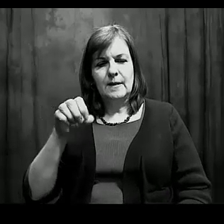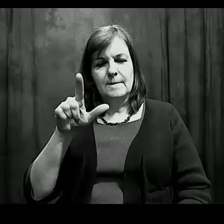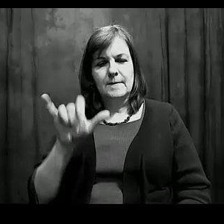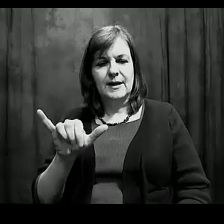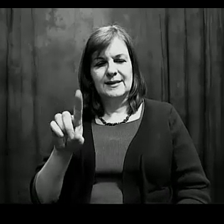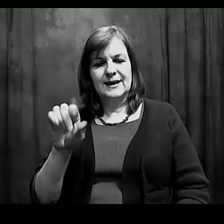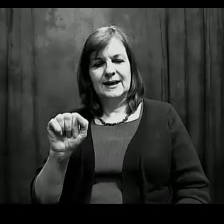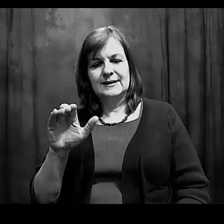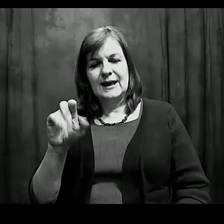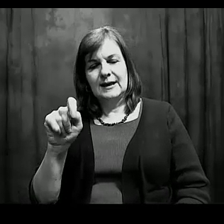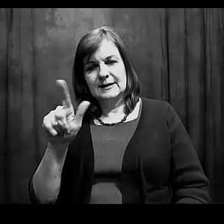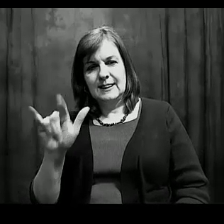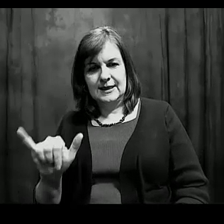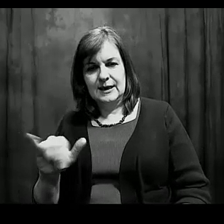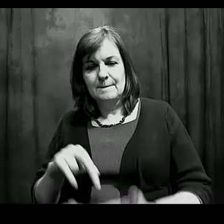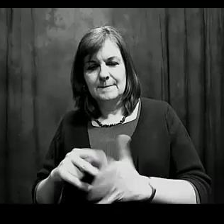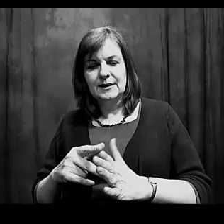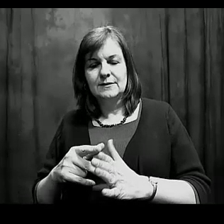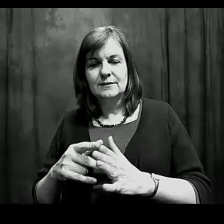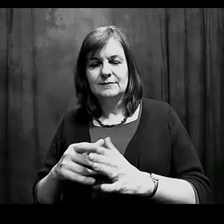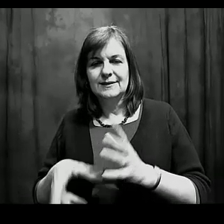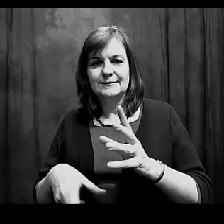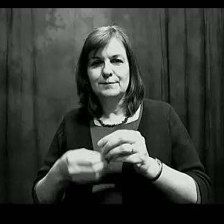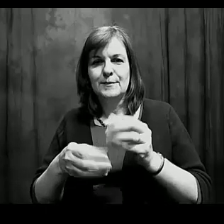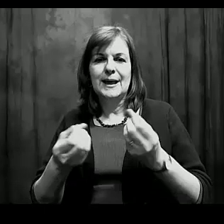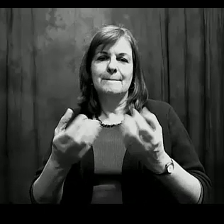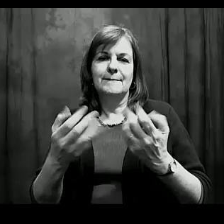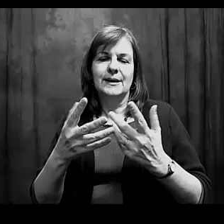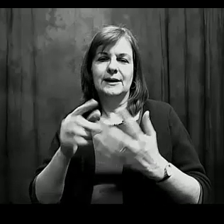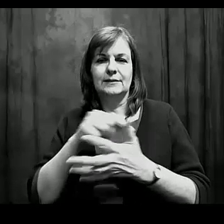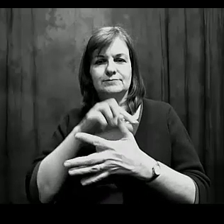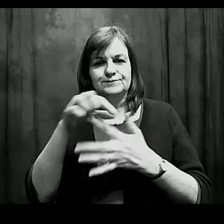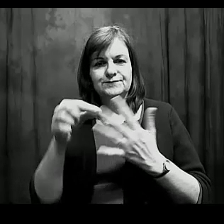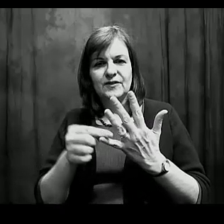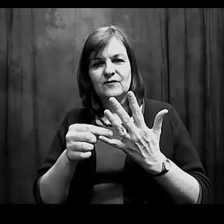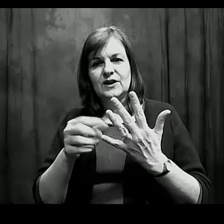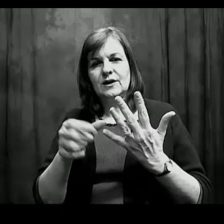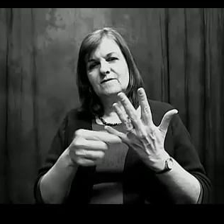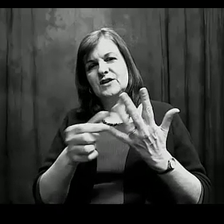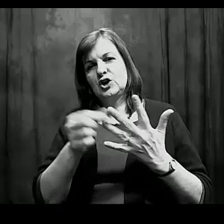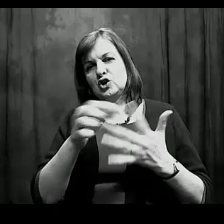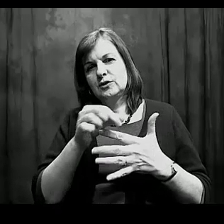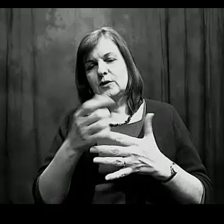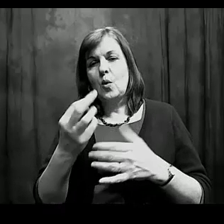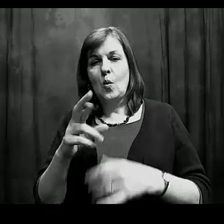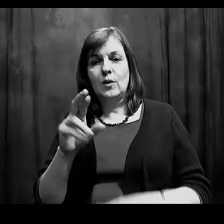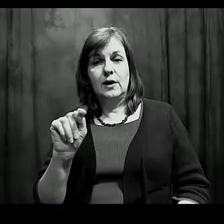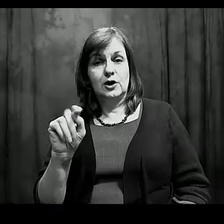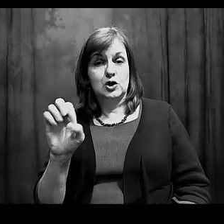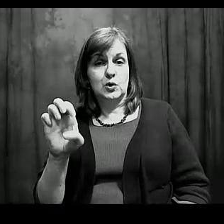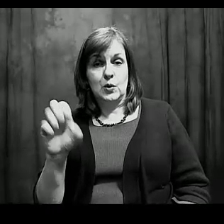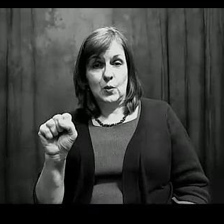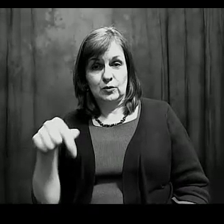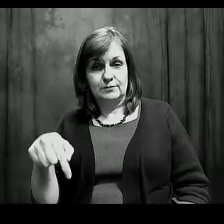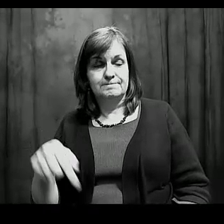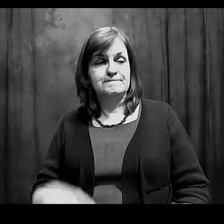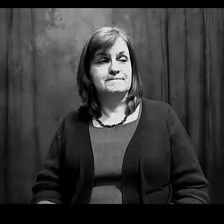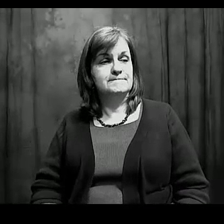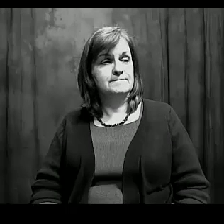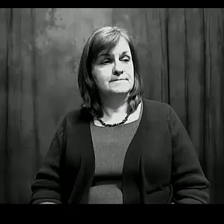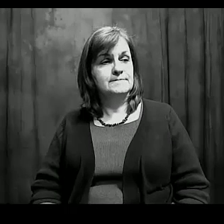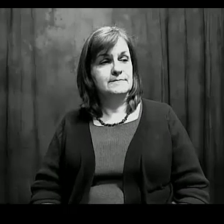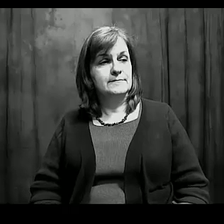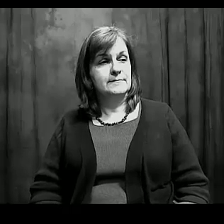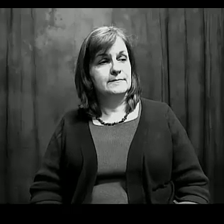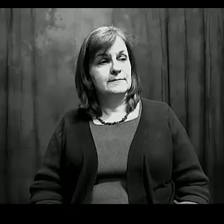Polydactyly means many fingers or toes, digits. Okay. So what